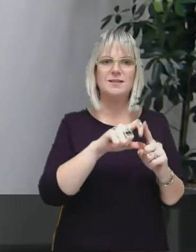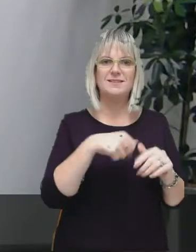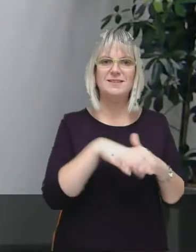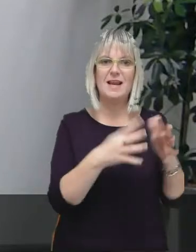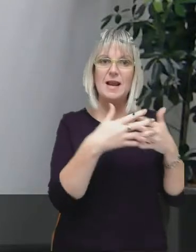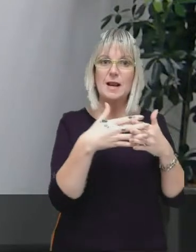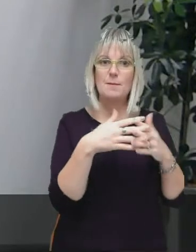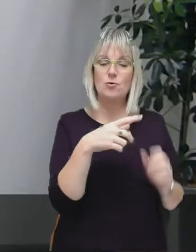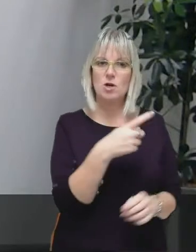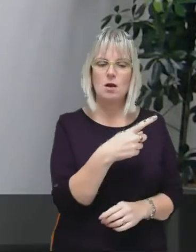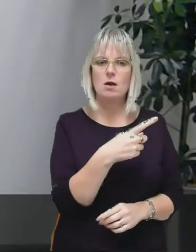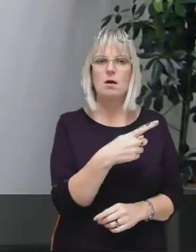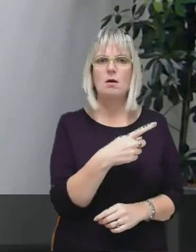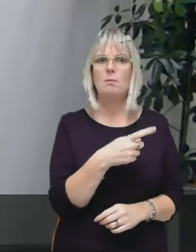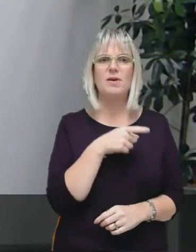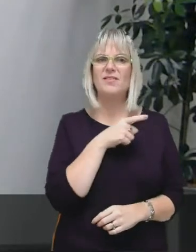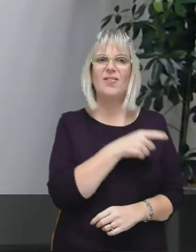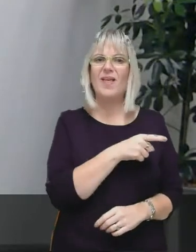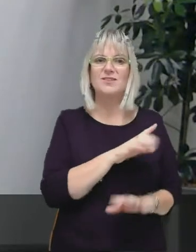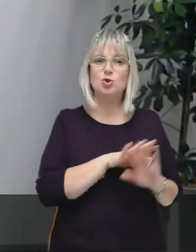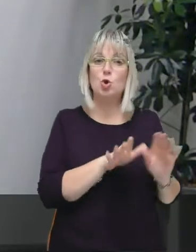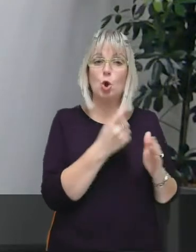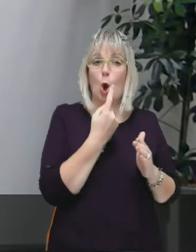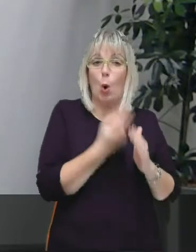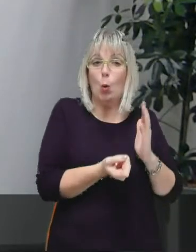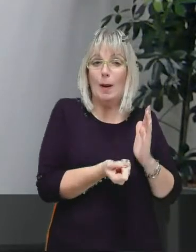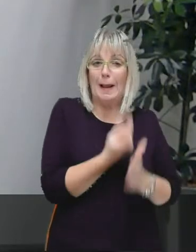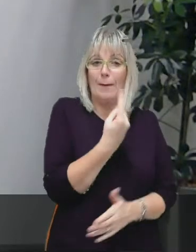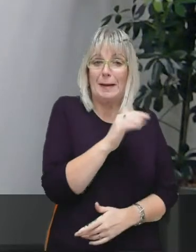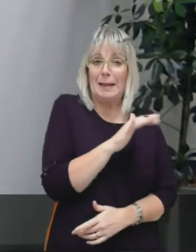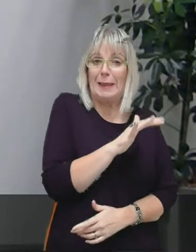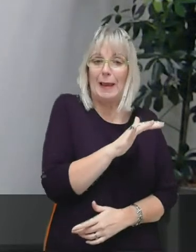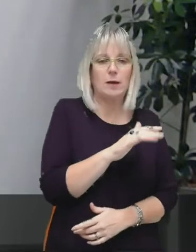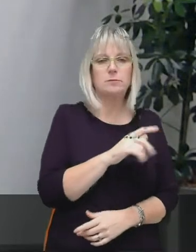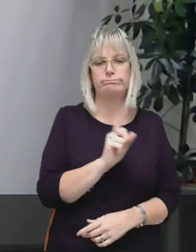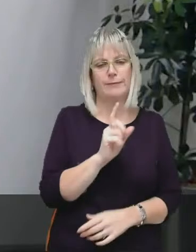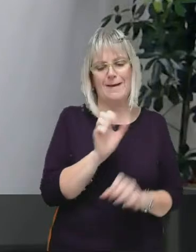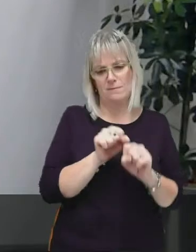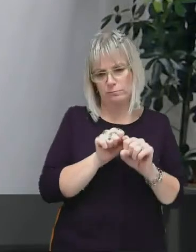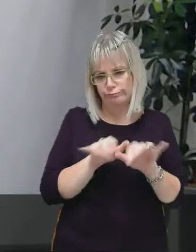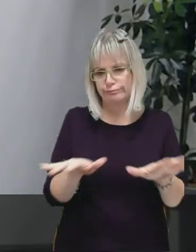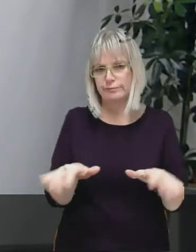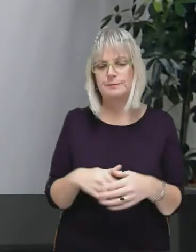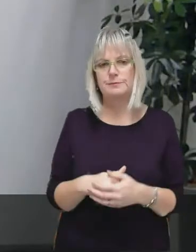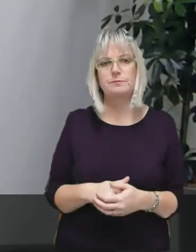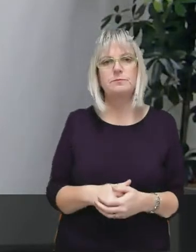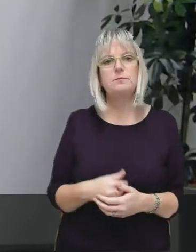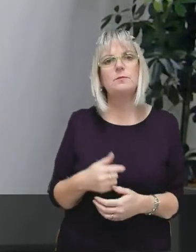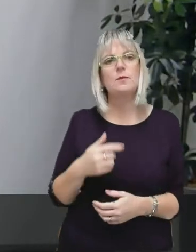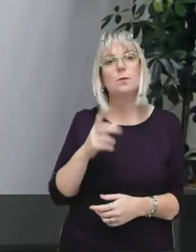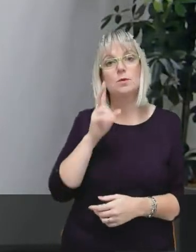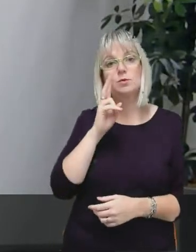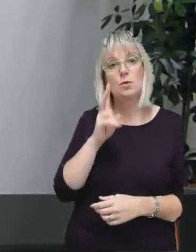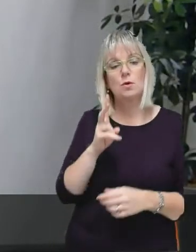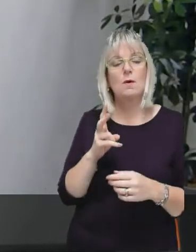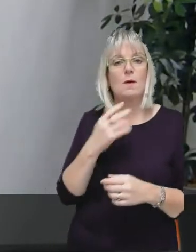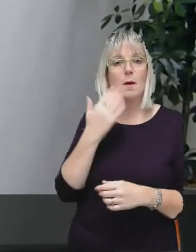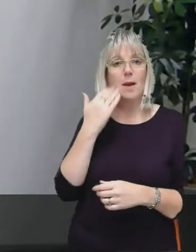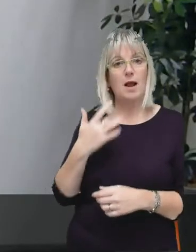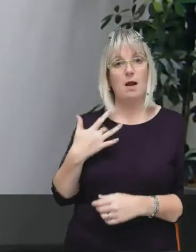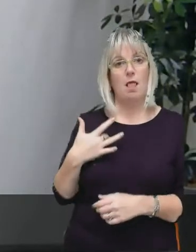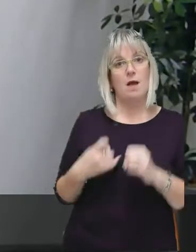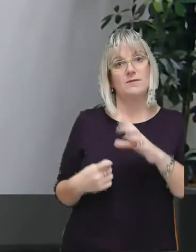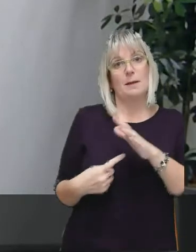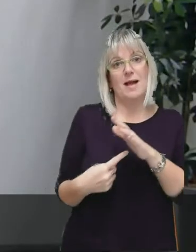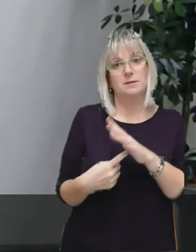Minnesota or Minneapolis. We saw the Black Lives Matter movement campaigning across the globe.